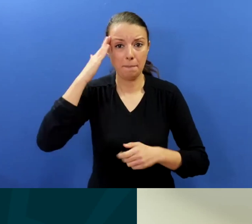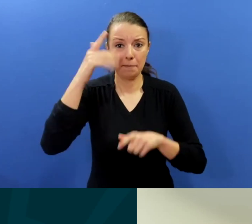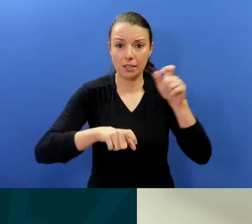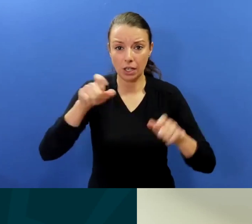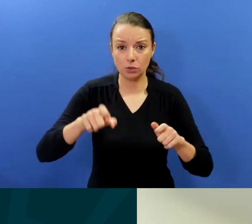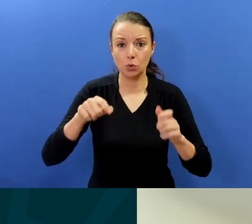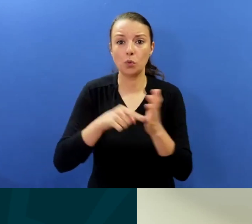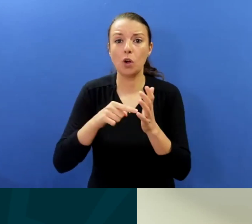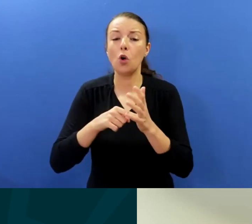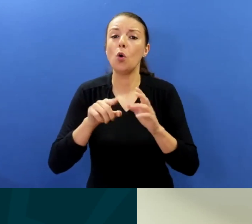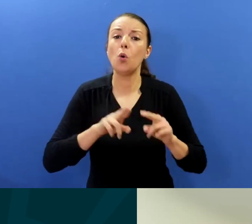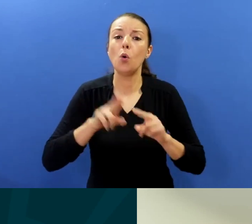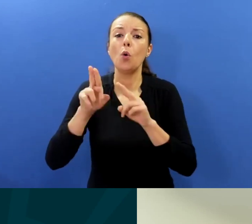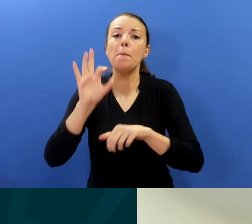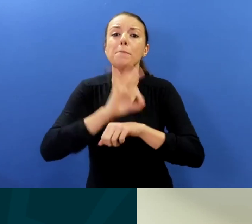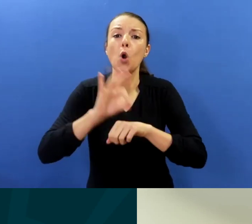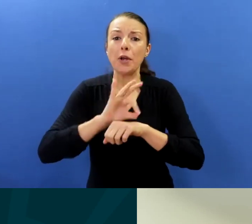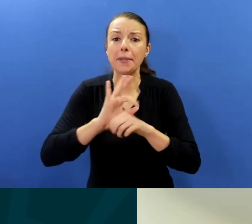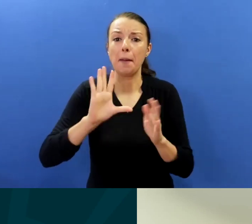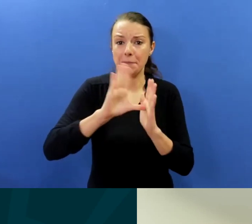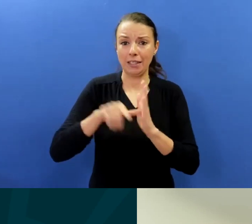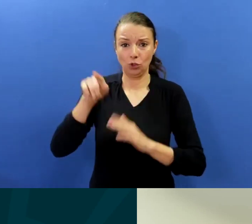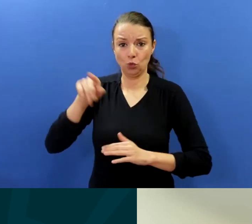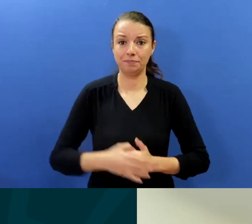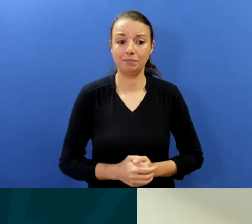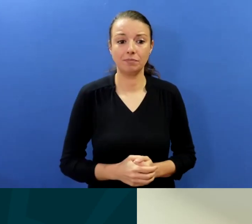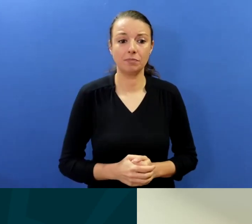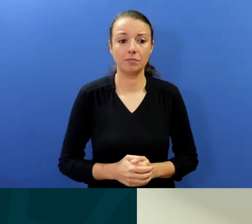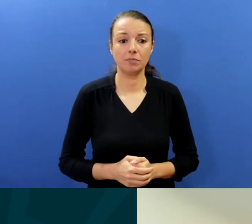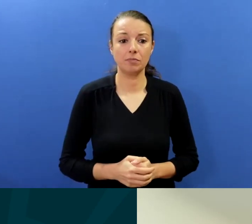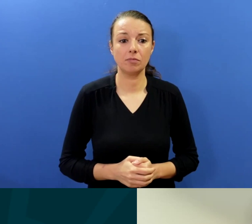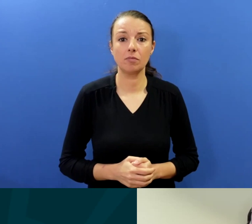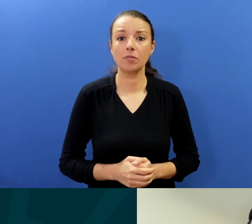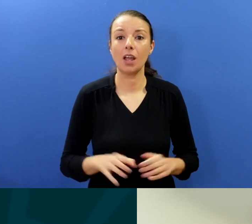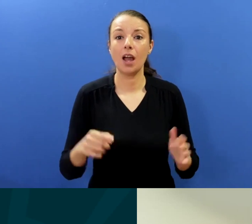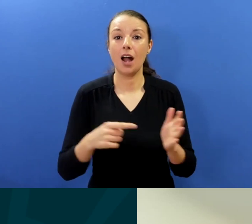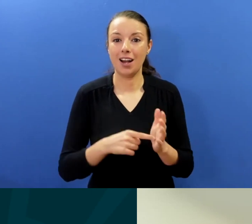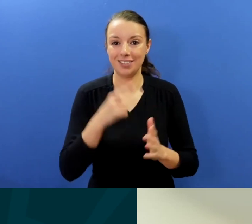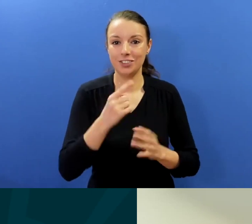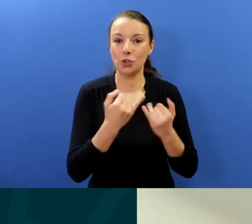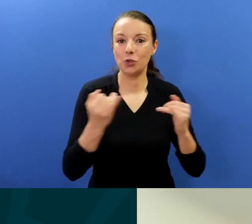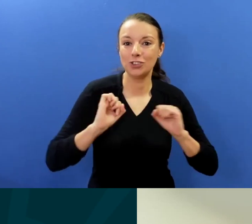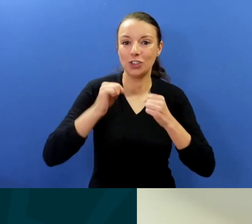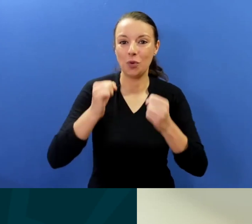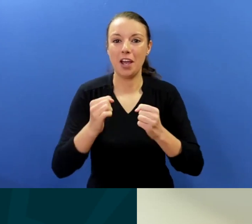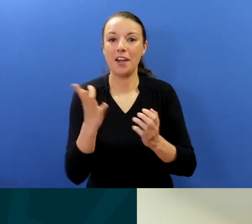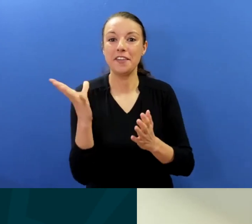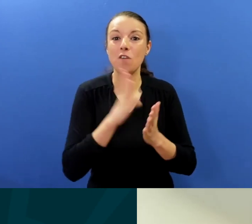heading and including citizen initiatives in the projects run by the city, especially initiatives